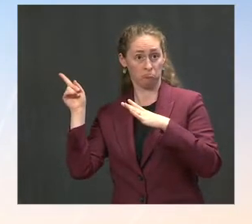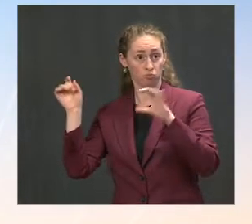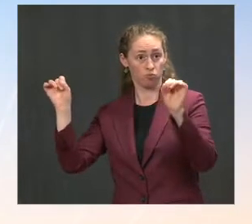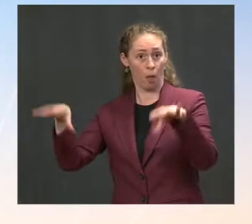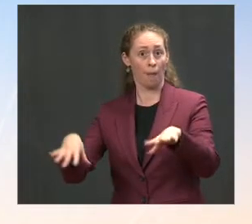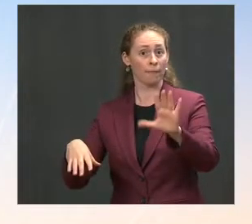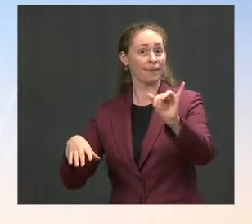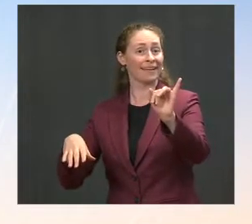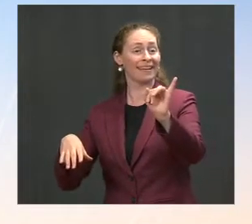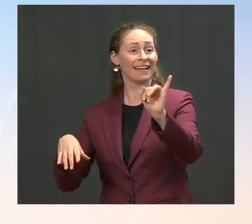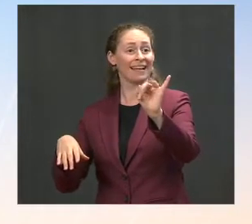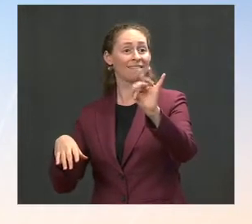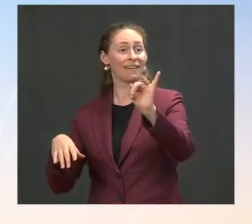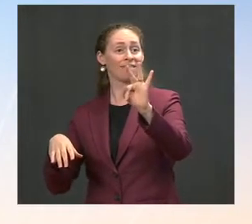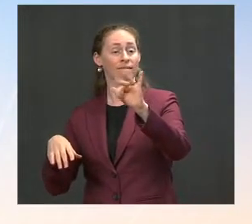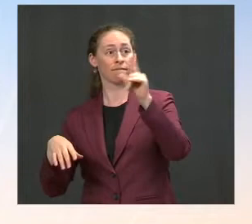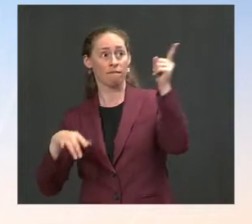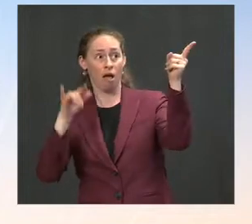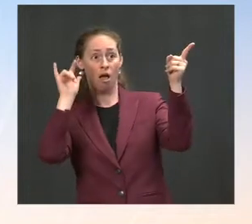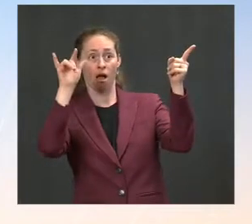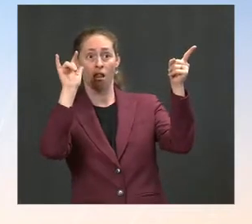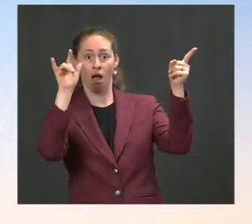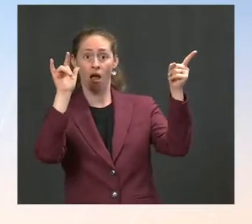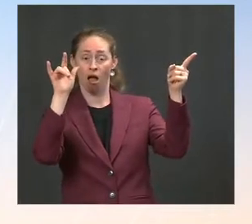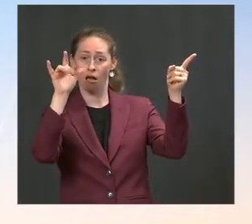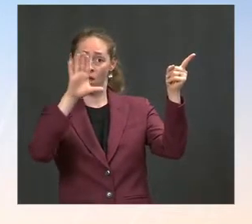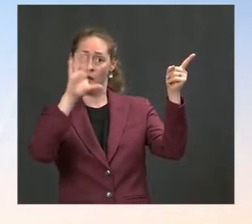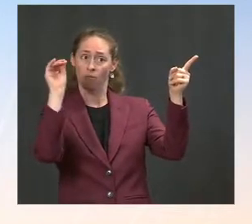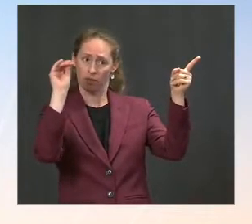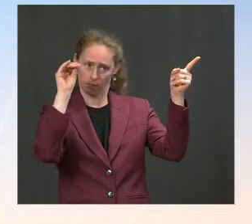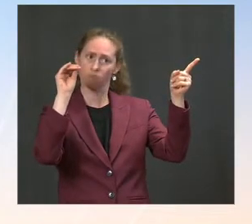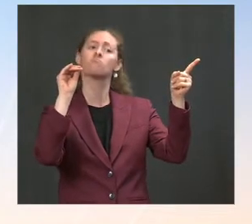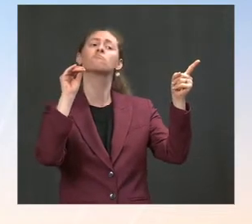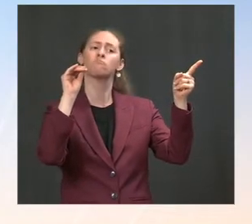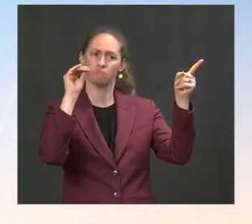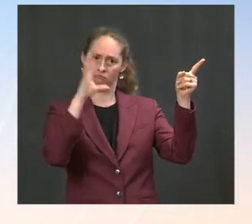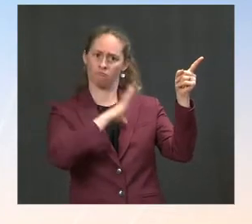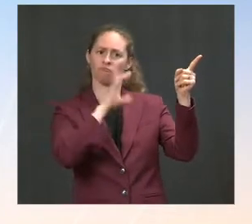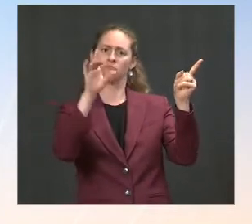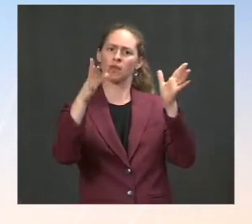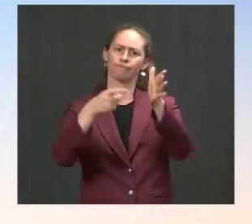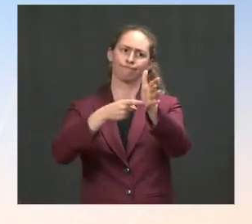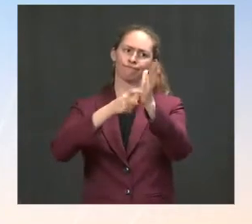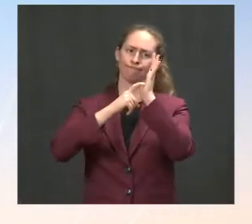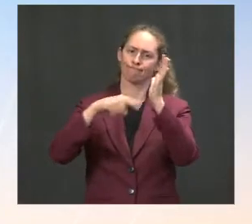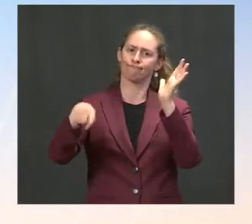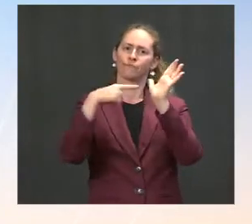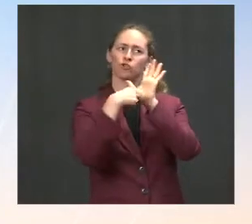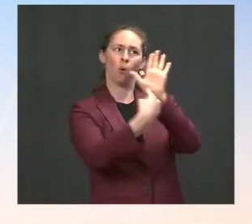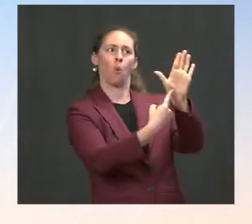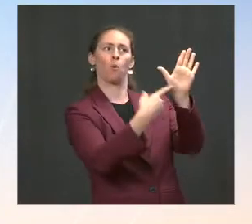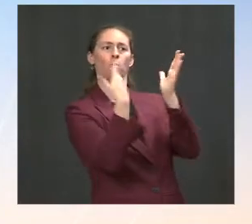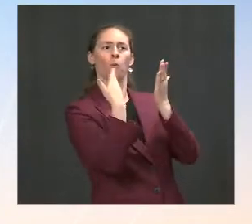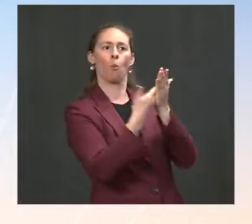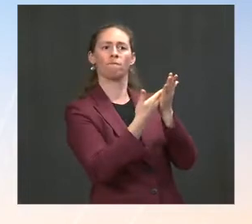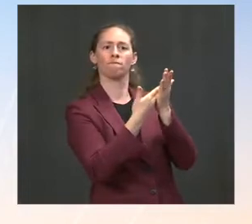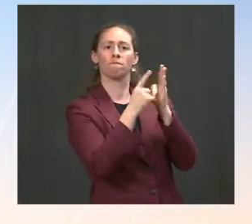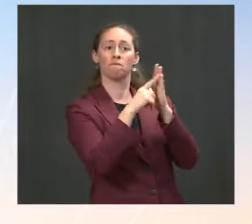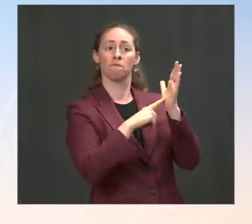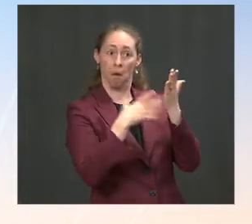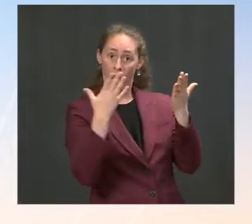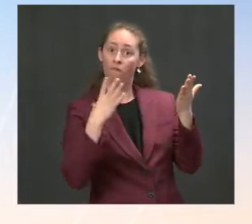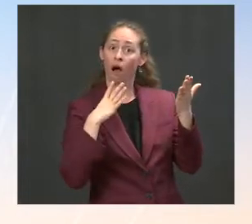passports or vaccine mandates? I know you've, sort of encouraged businesses to take steps to get